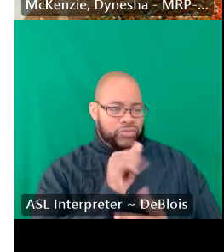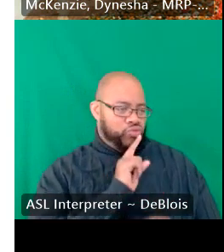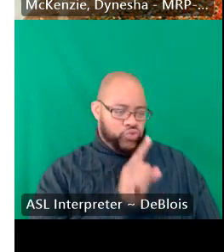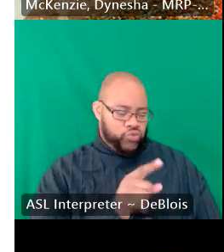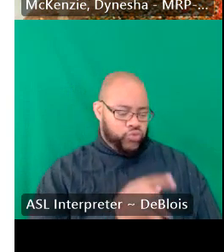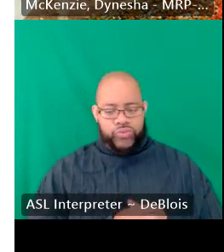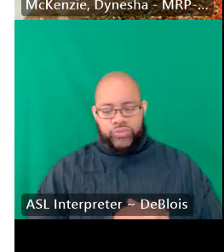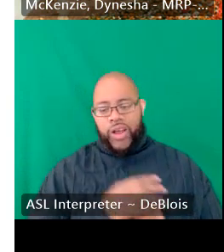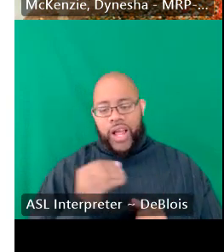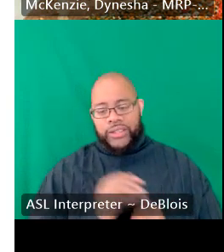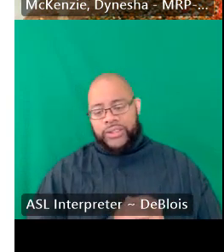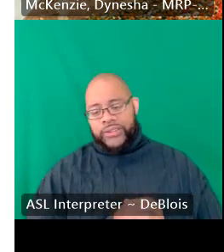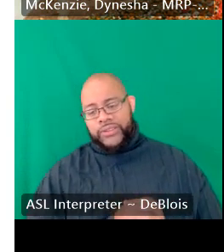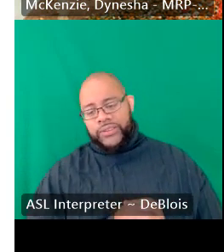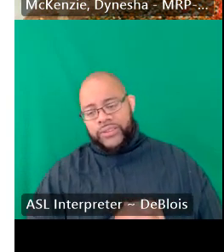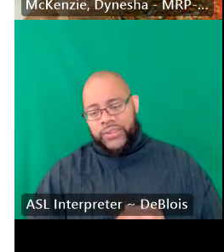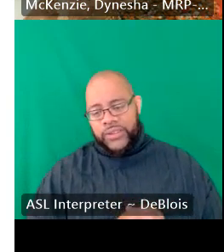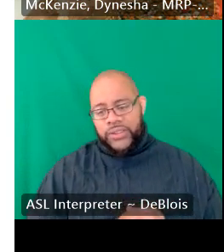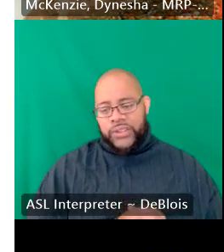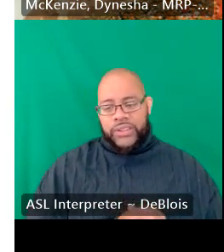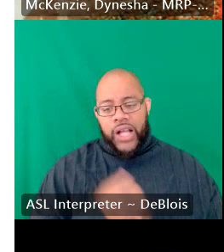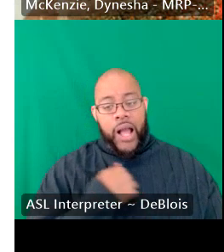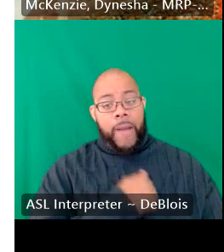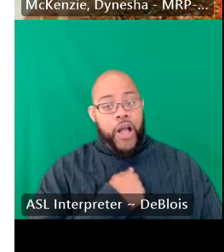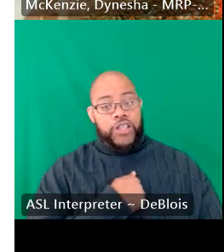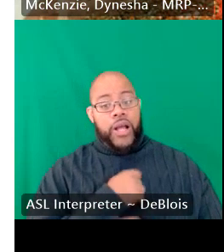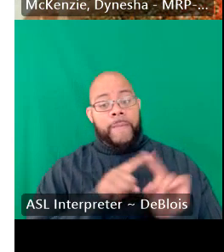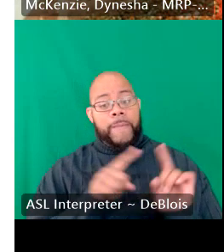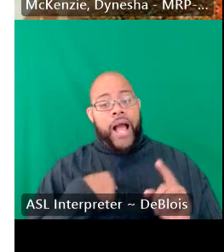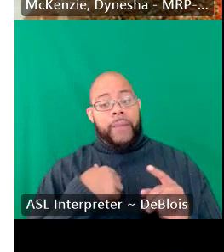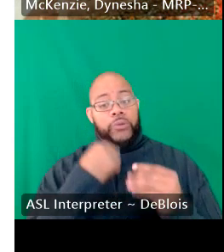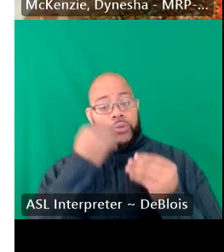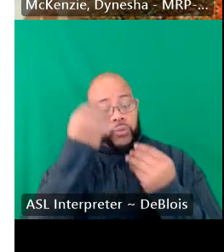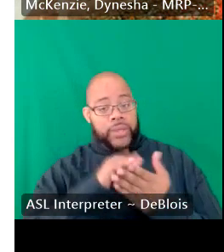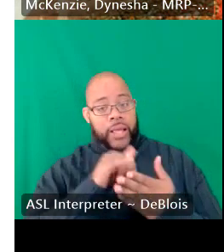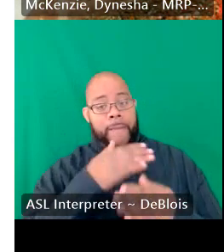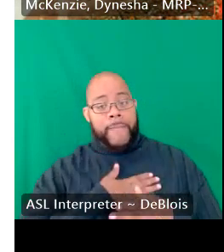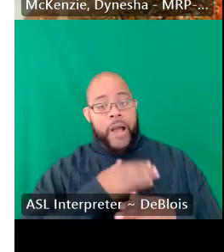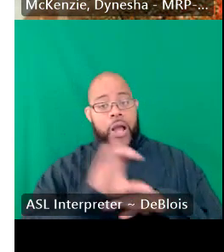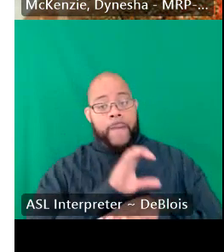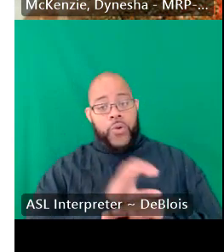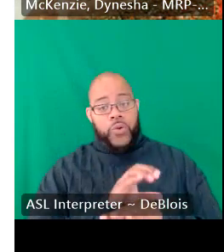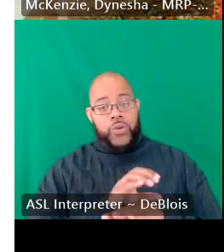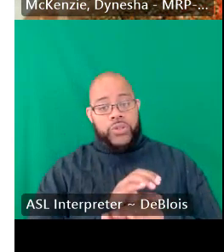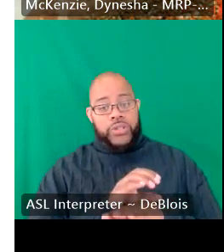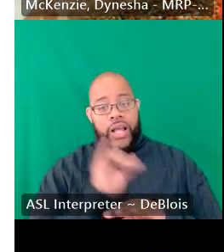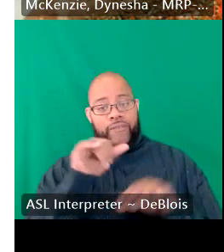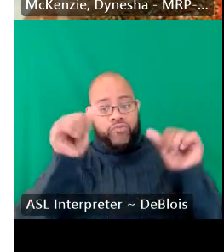And I apologize, but I'm being told that my computer has to reboot.